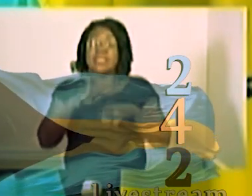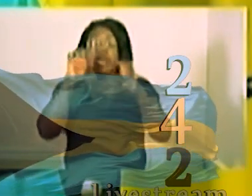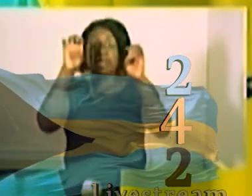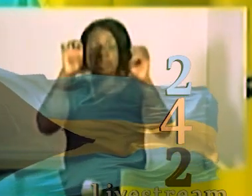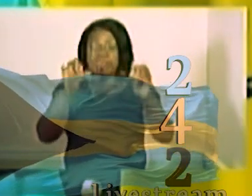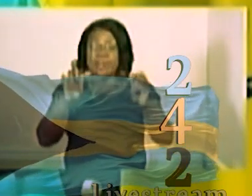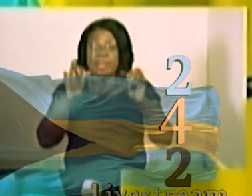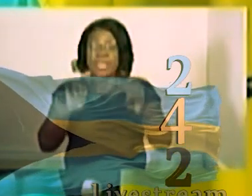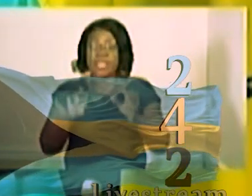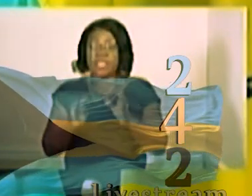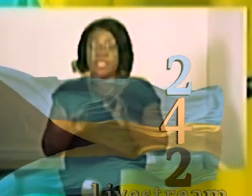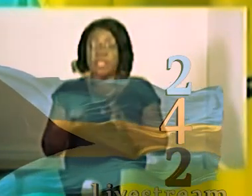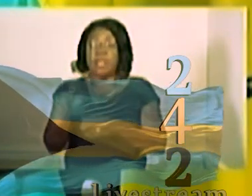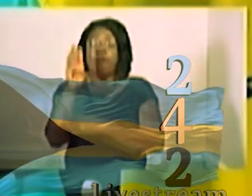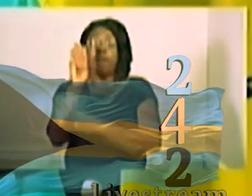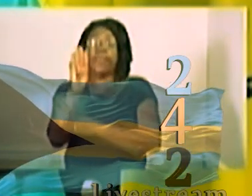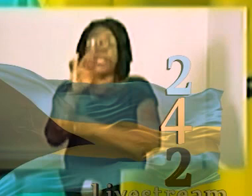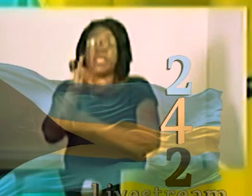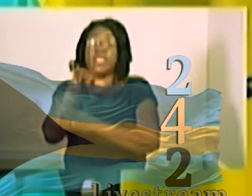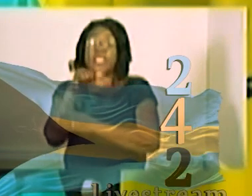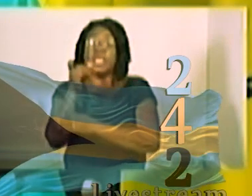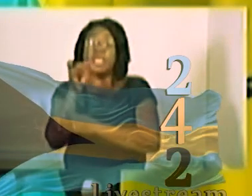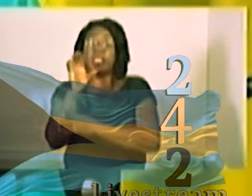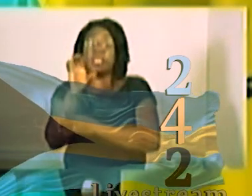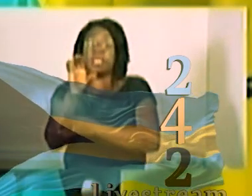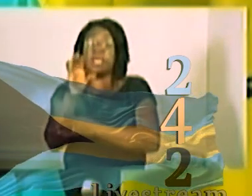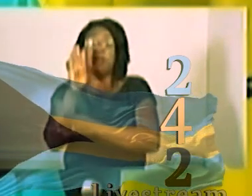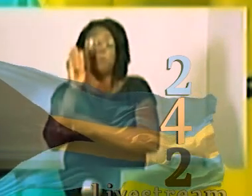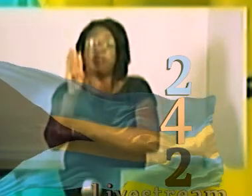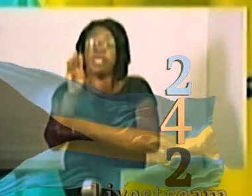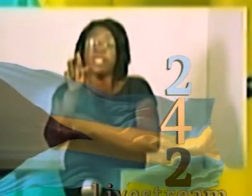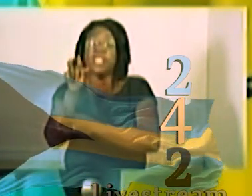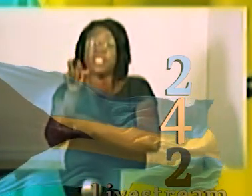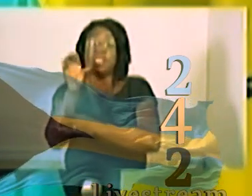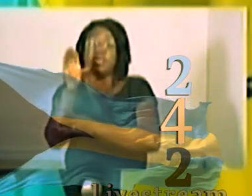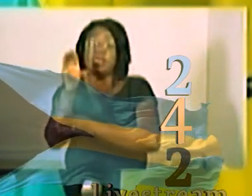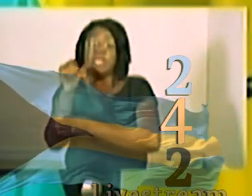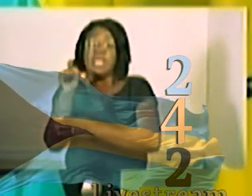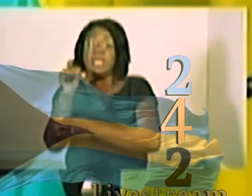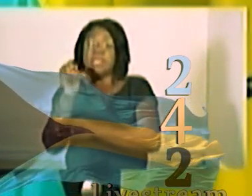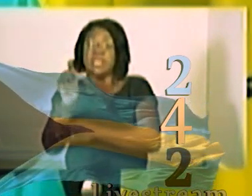examinations, BJC and BGCSE,